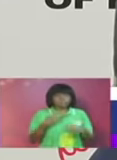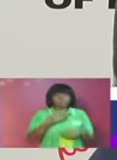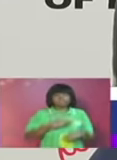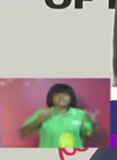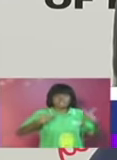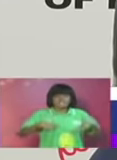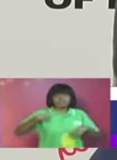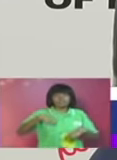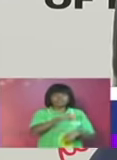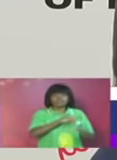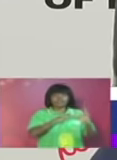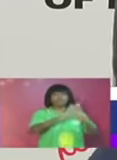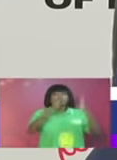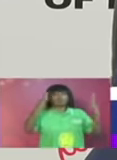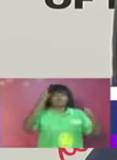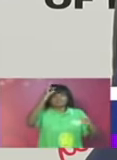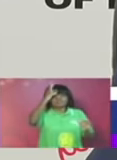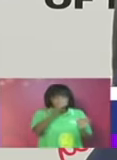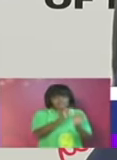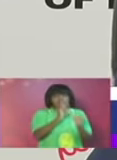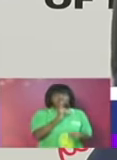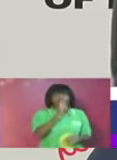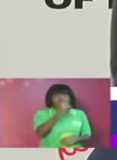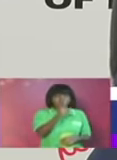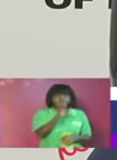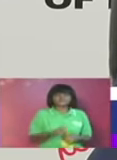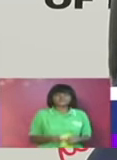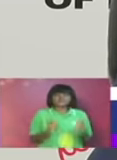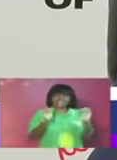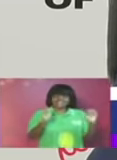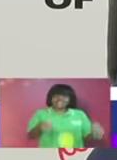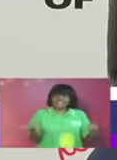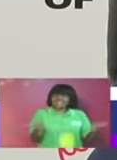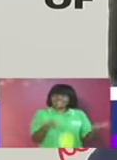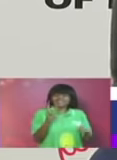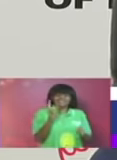confidence that we have in you and each other that we could do the right thing.